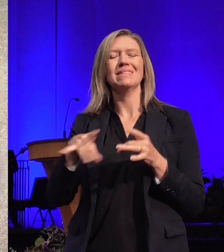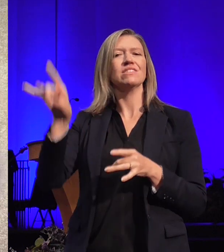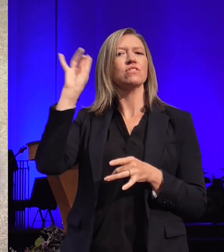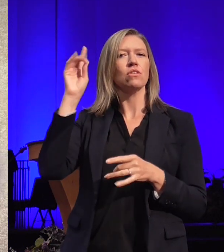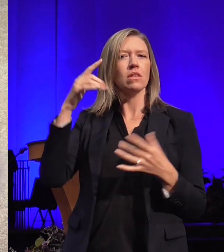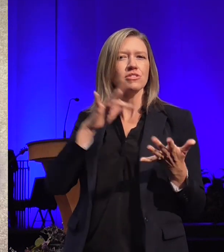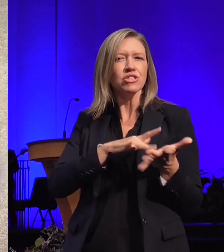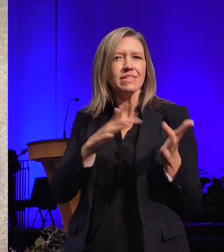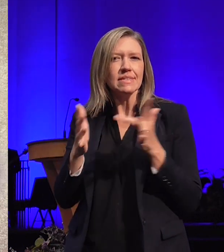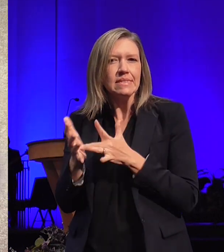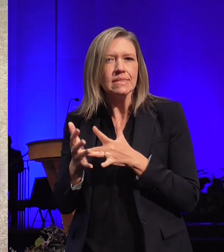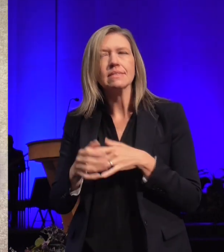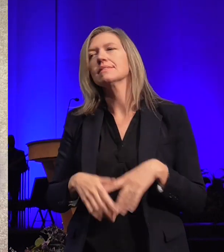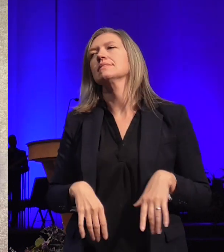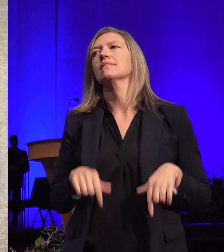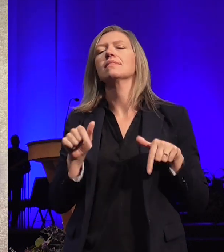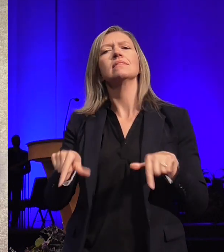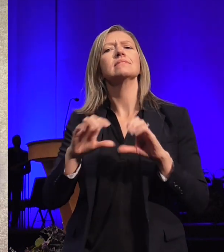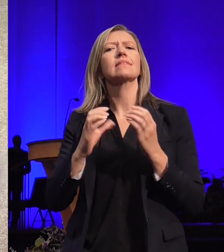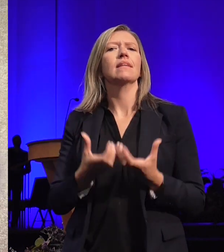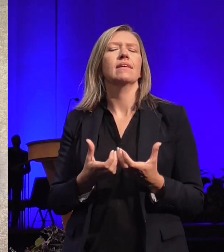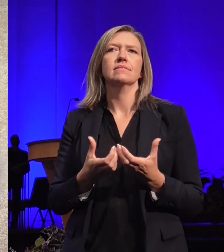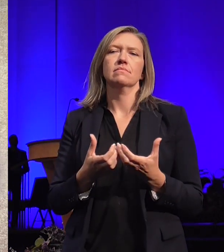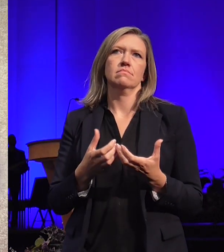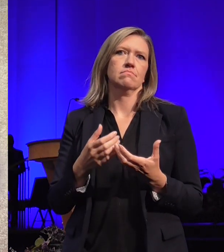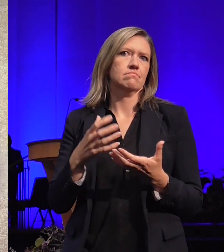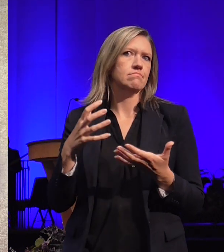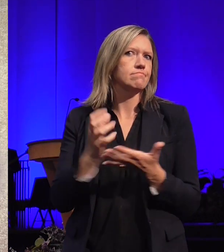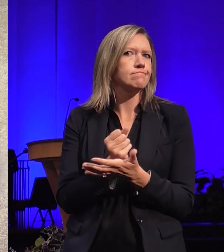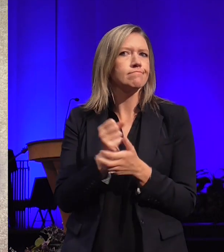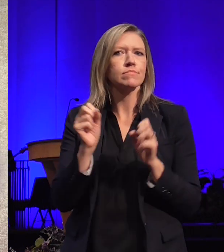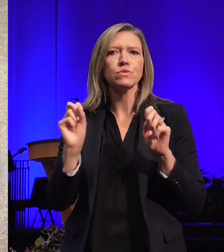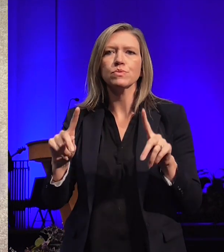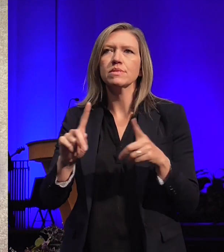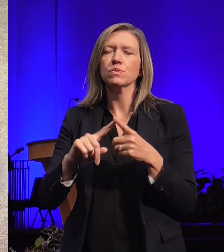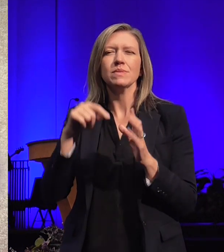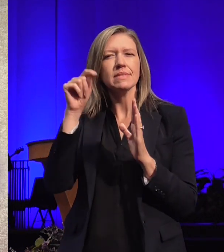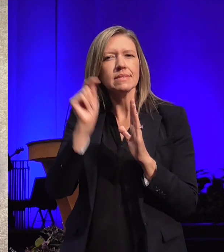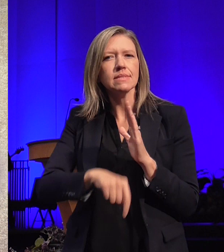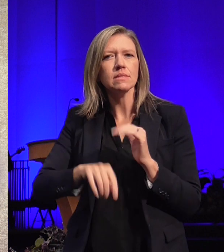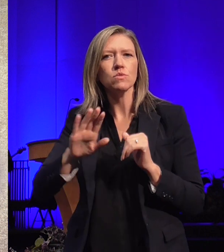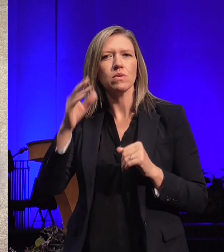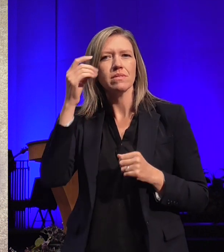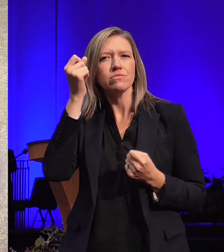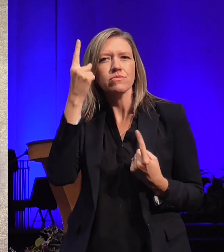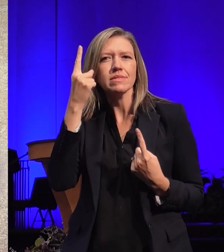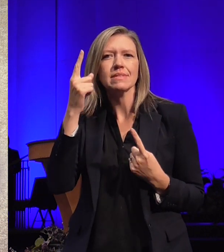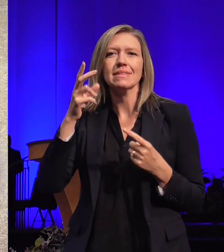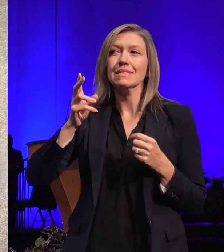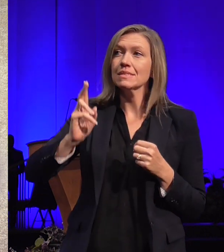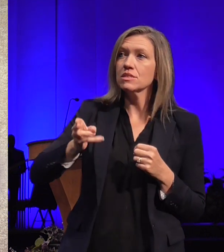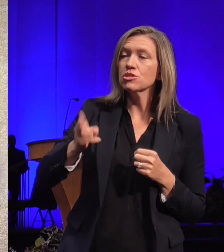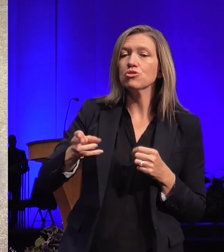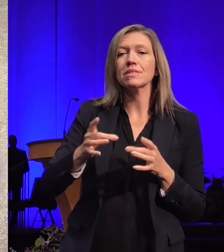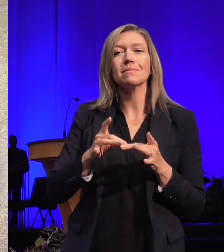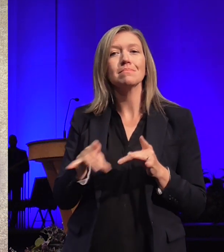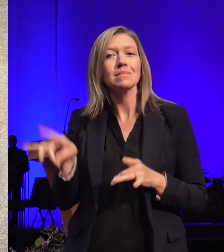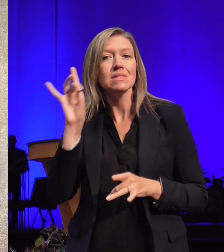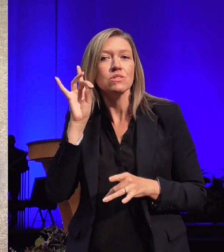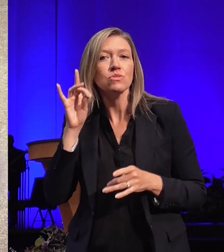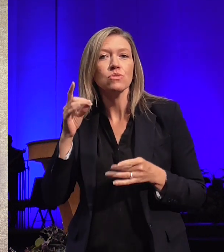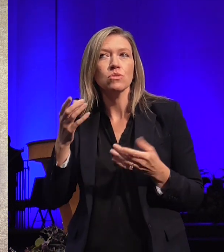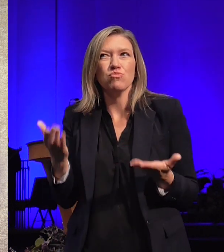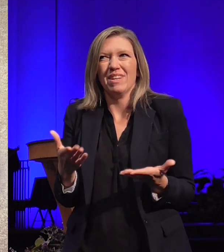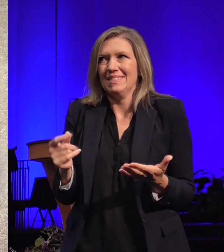Jesus. In this class, it's a wonderful opportunity to deepen into your understanding of the history and the mystical presence of Jesus